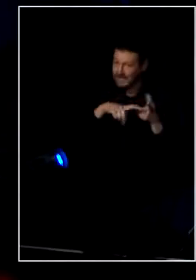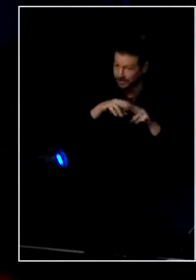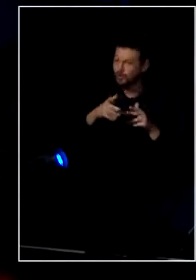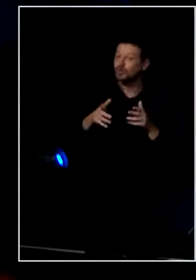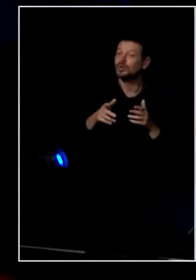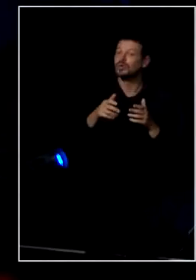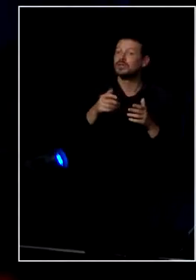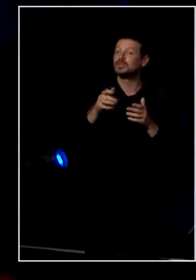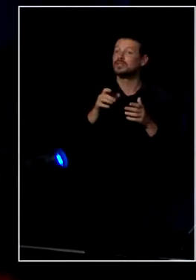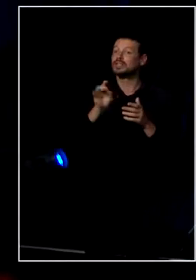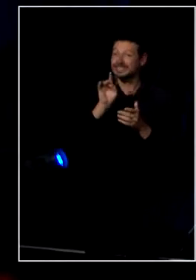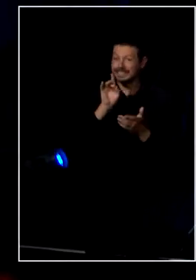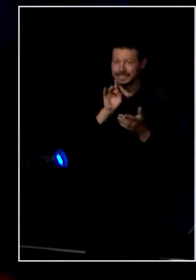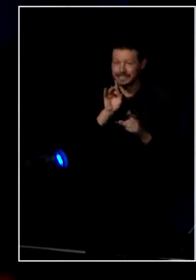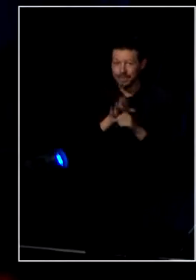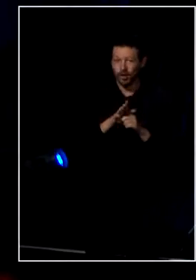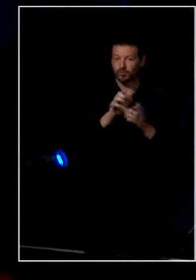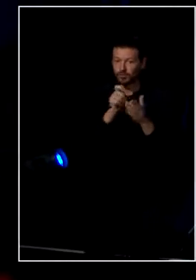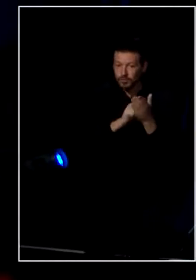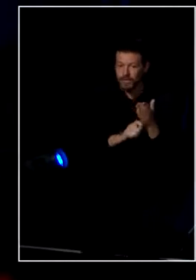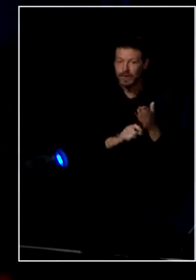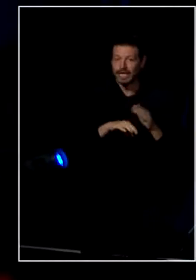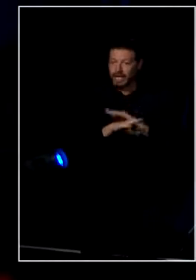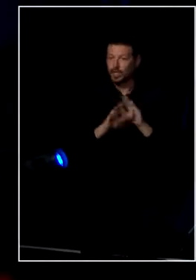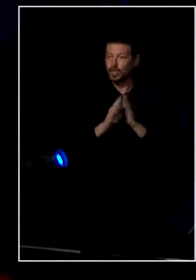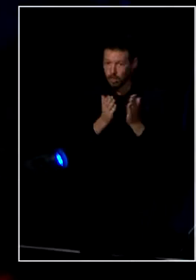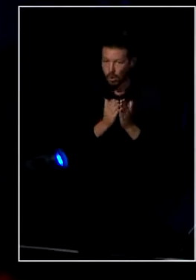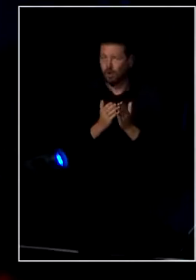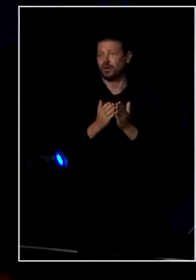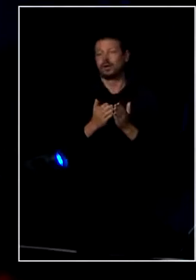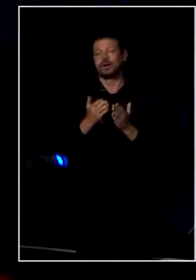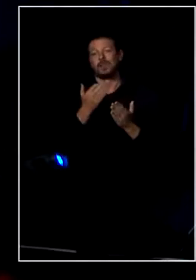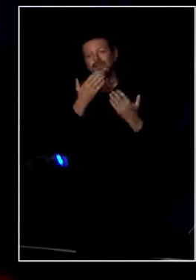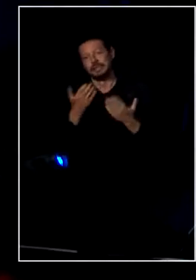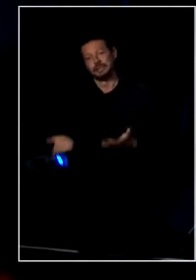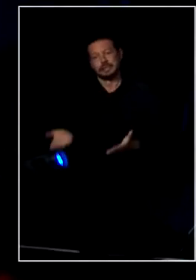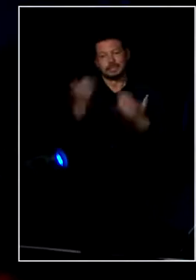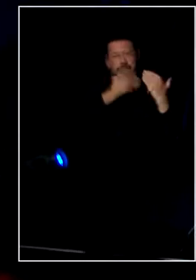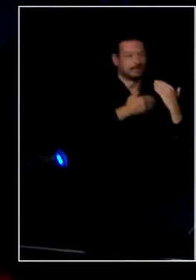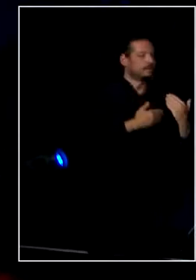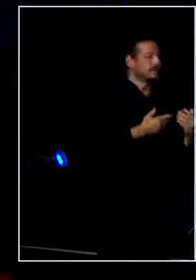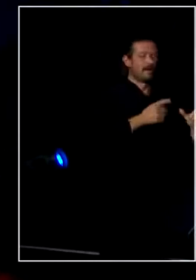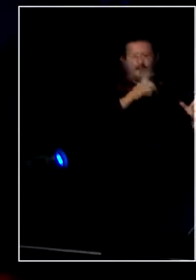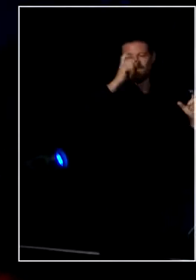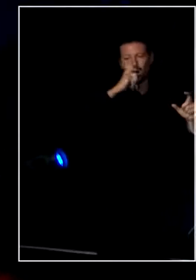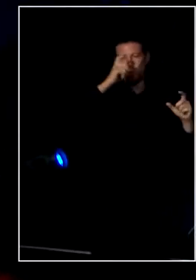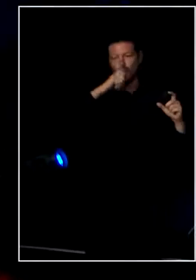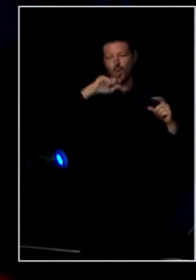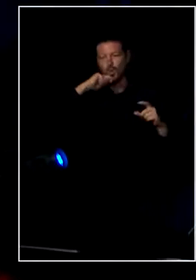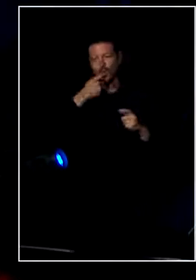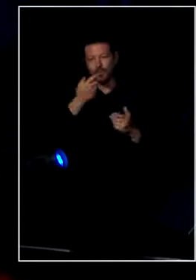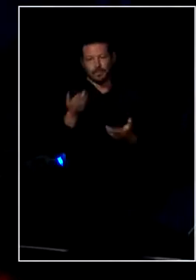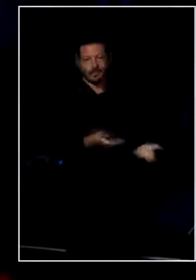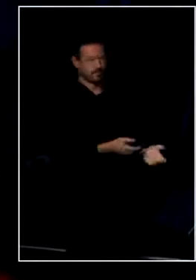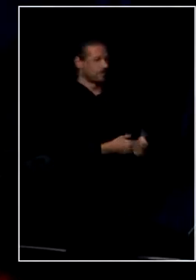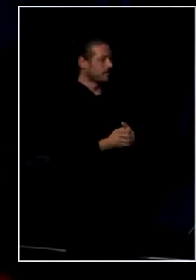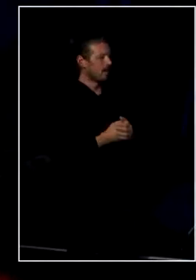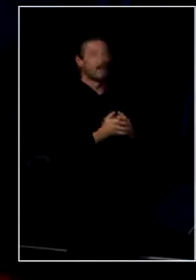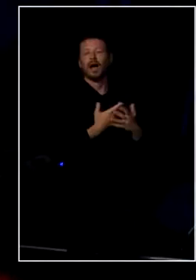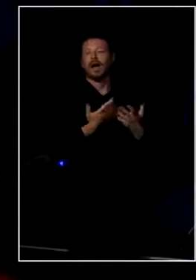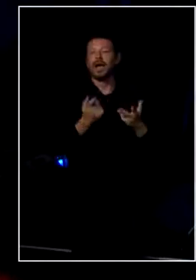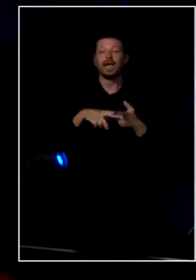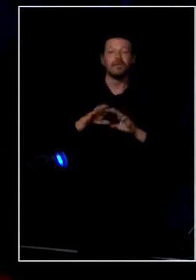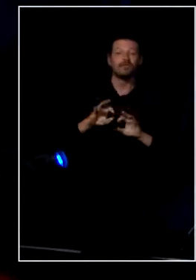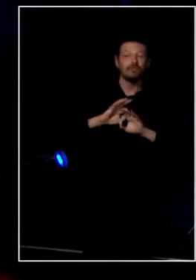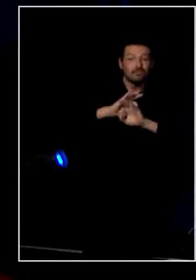been... if you contributed to this book, Carly would love it if you could come up now and we'll get a photo taken.